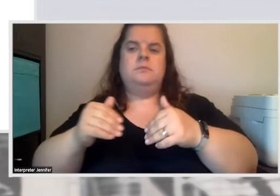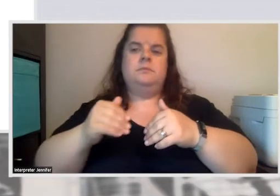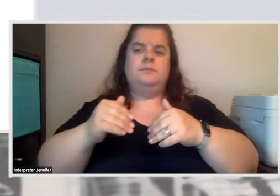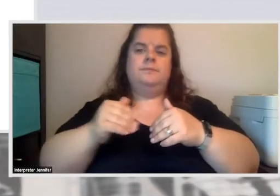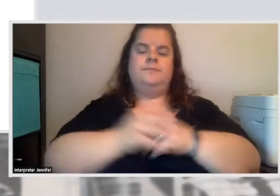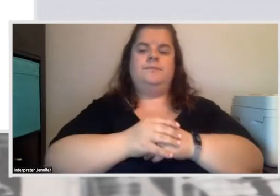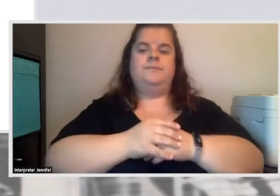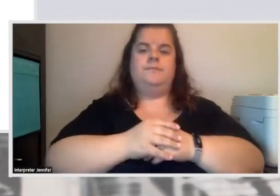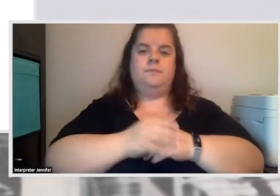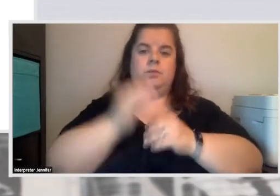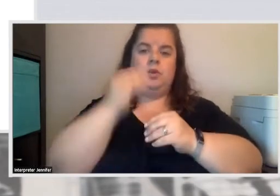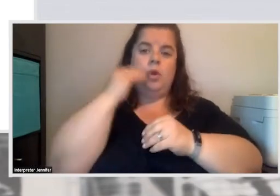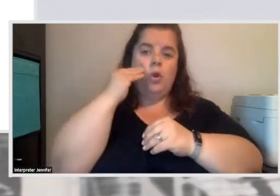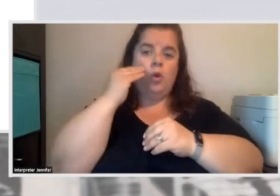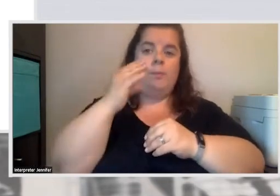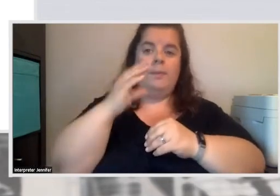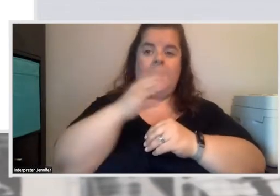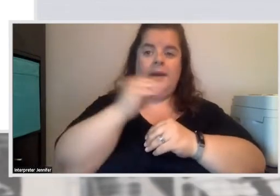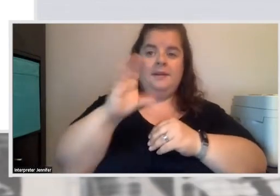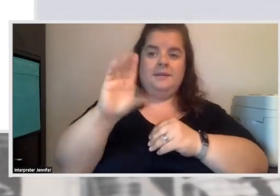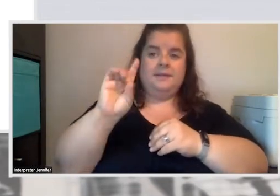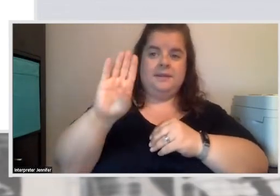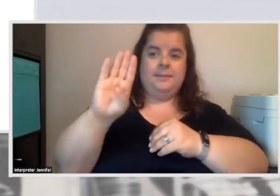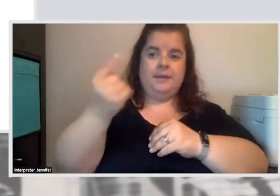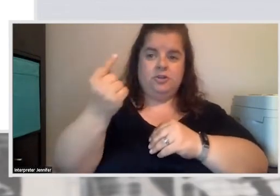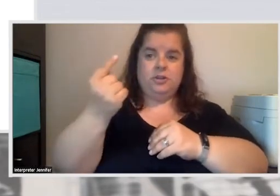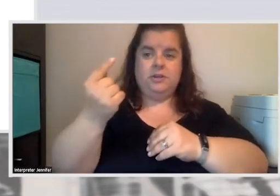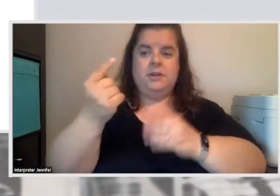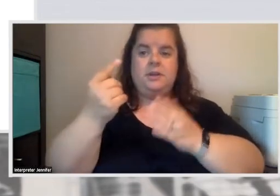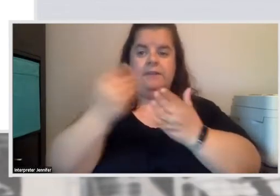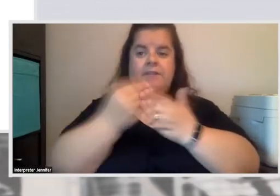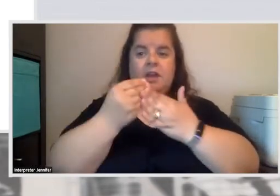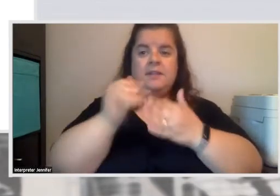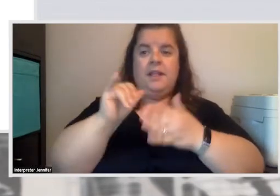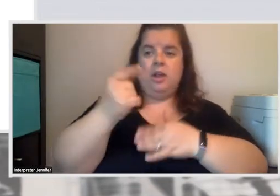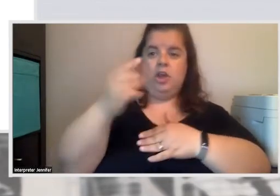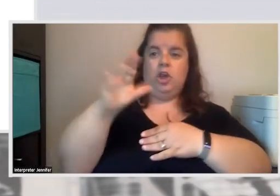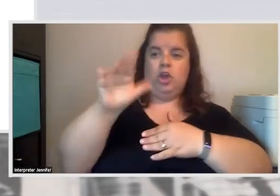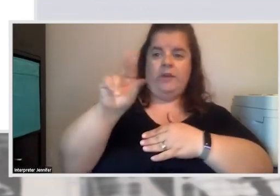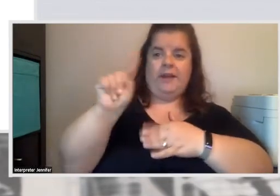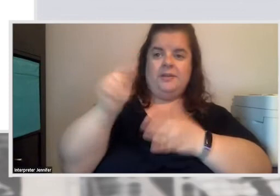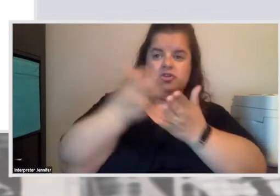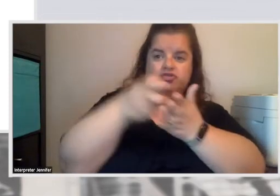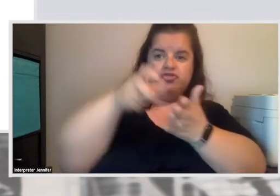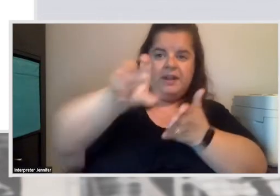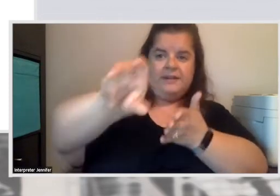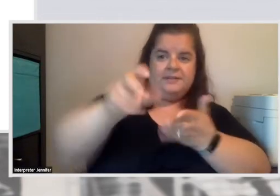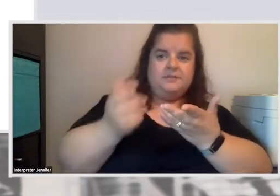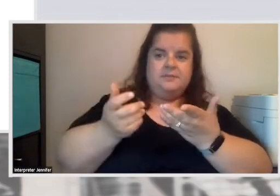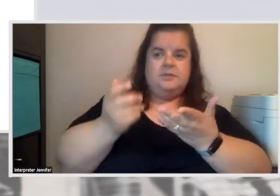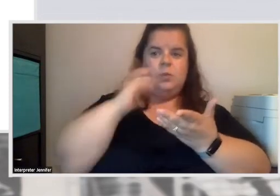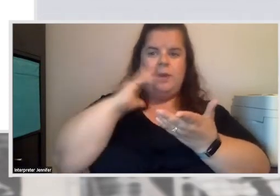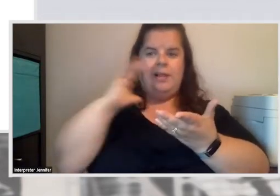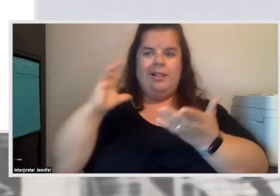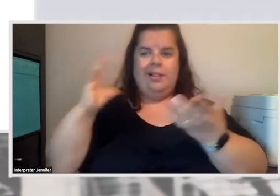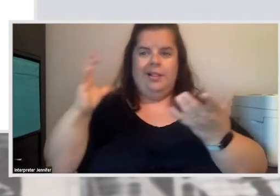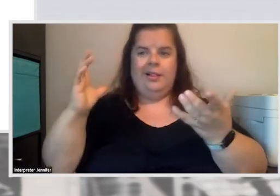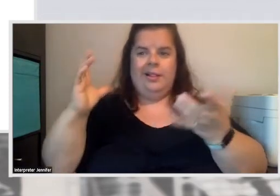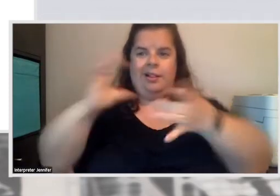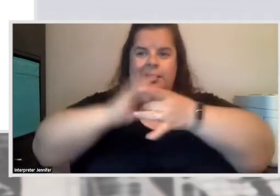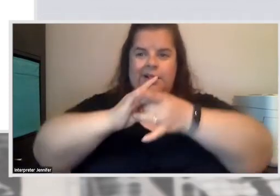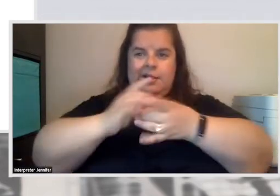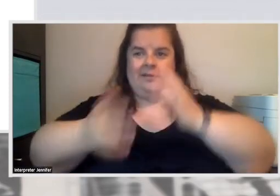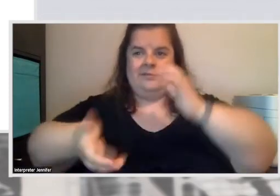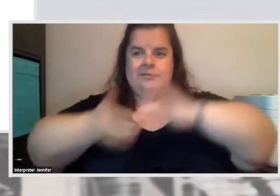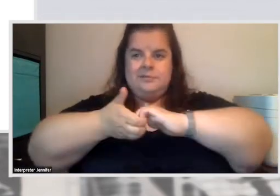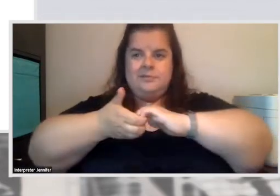home and CDBG funds typically go into these projects as grants that they'll bridge the gap basically between the total development